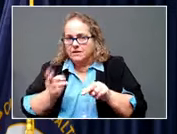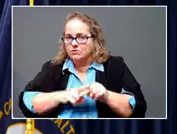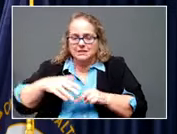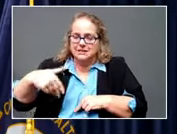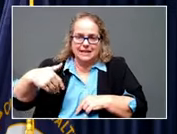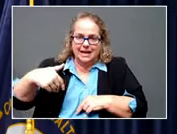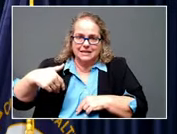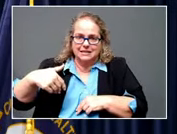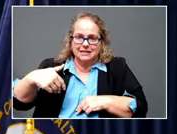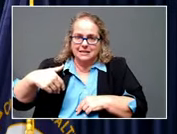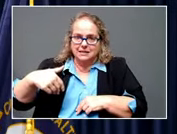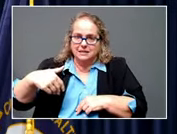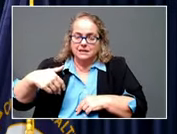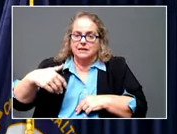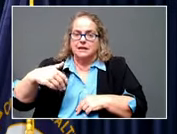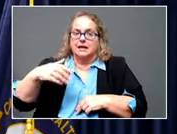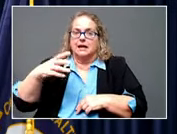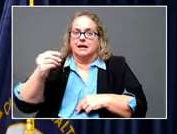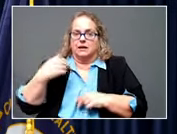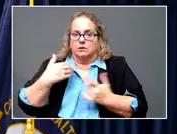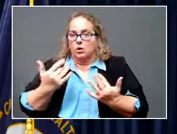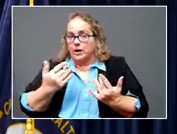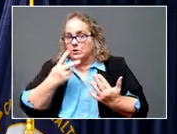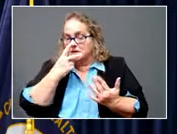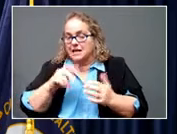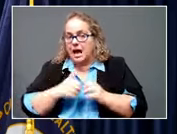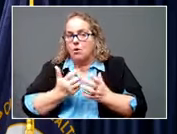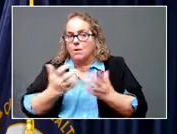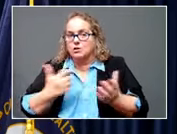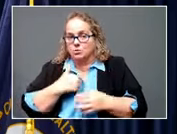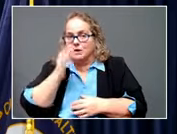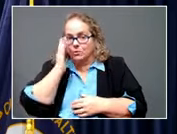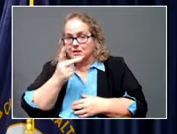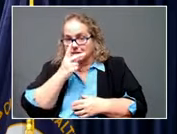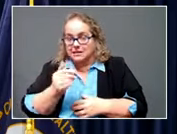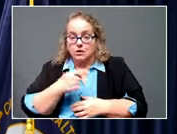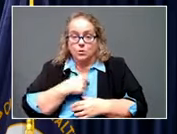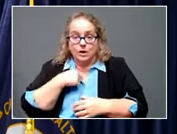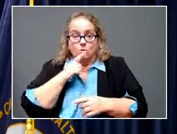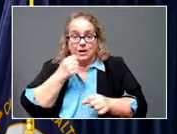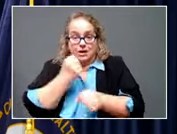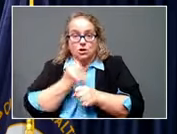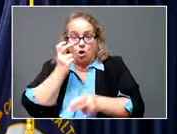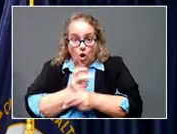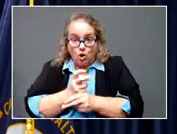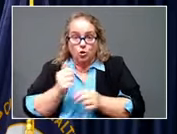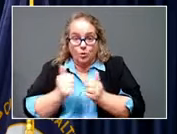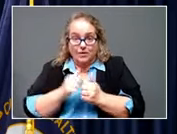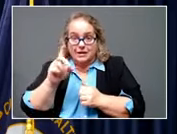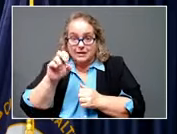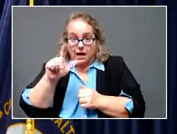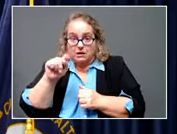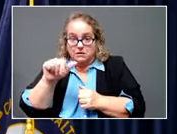to be seen exactly how much we will see. We were hit harder with Delta, months ago, just